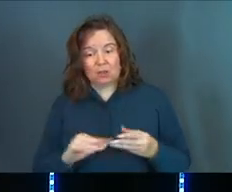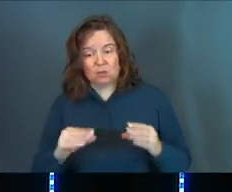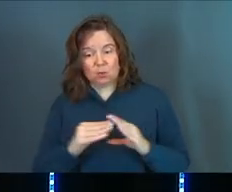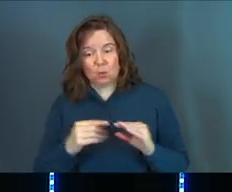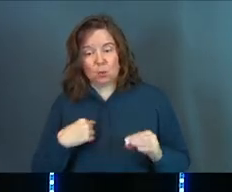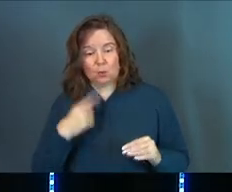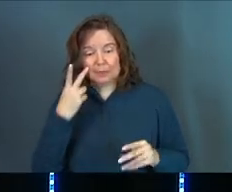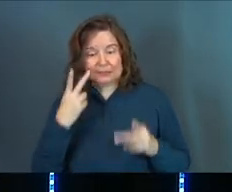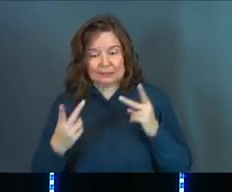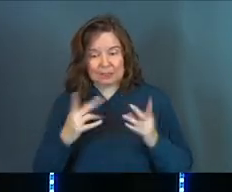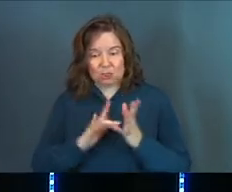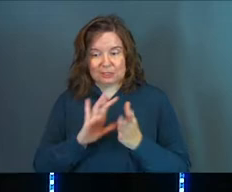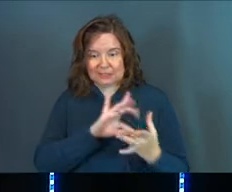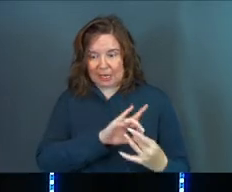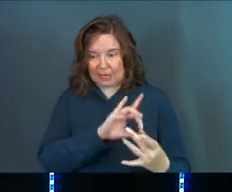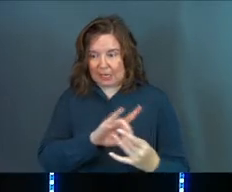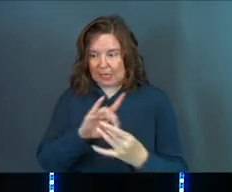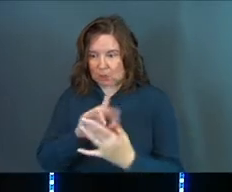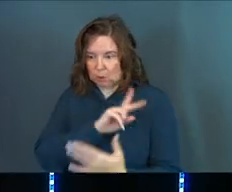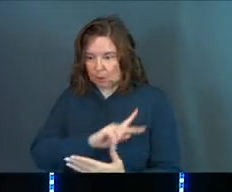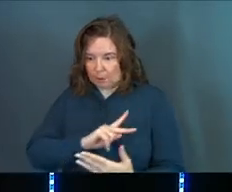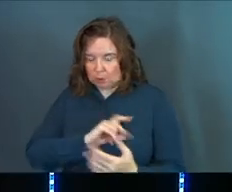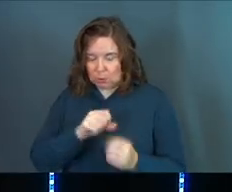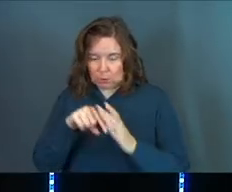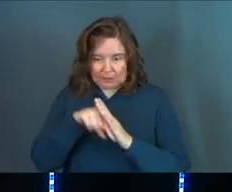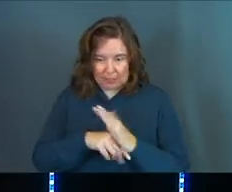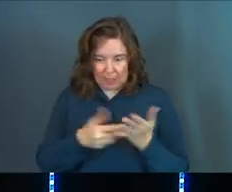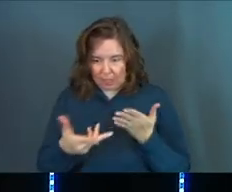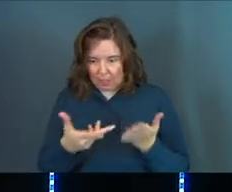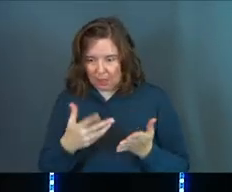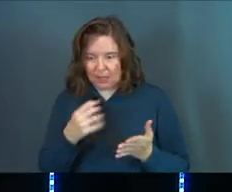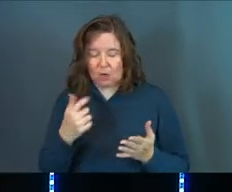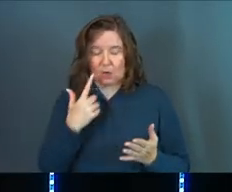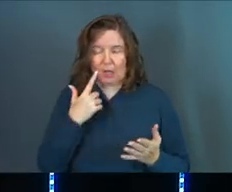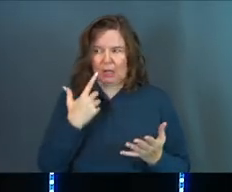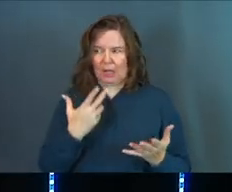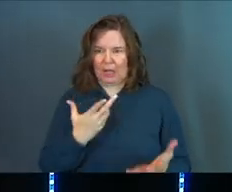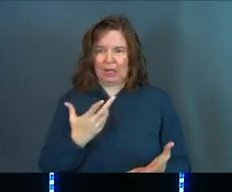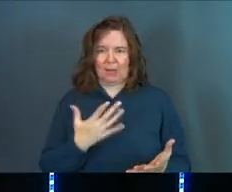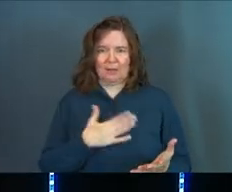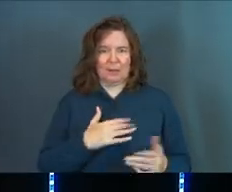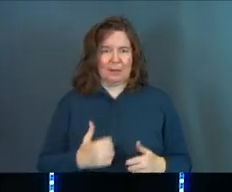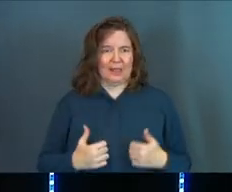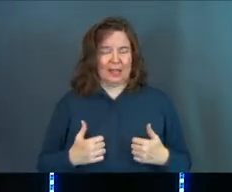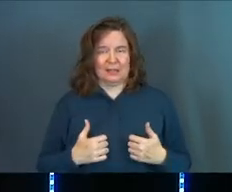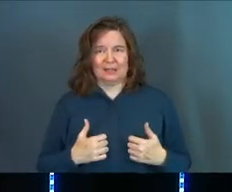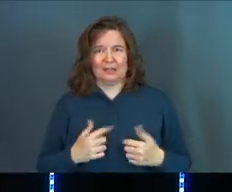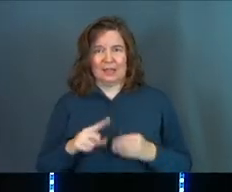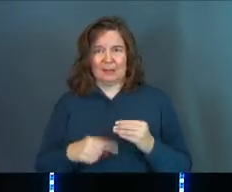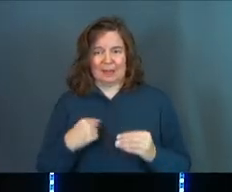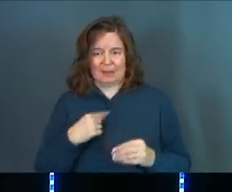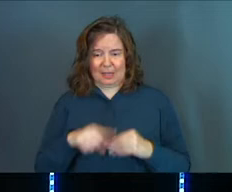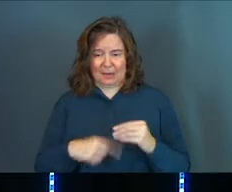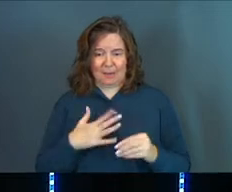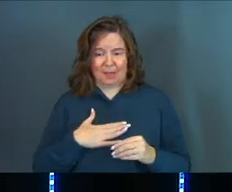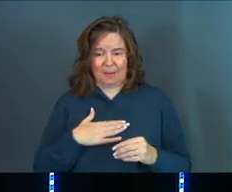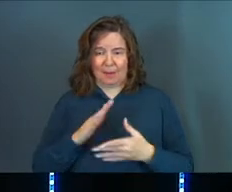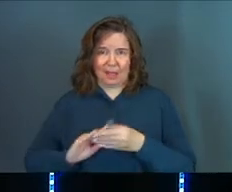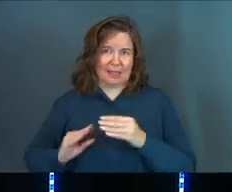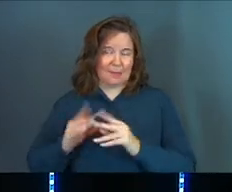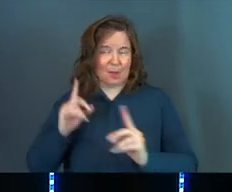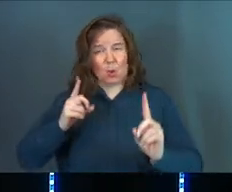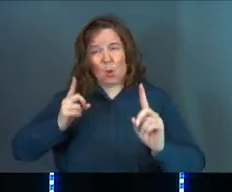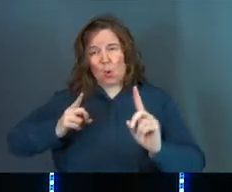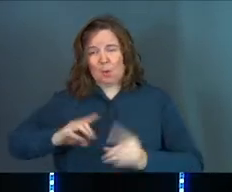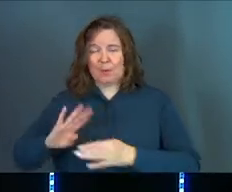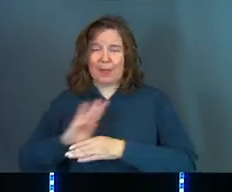story and we see how Jesus connected so personally and so deeply, and you're like, well, my life's kind of about me, and it's about kind of my legacy and my